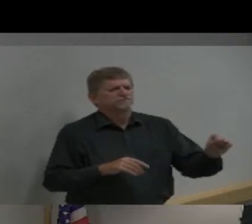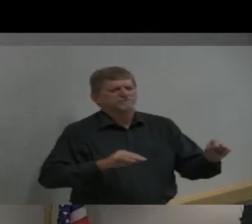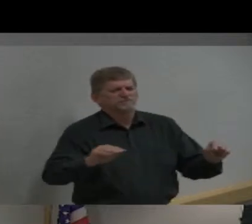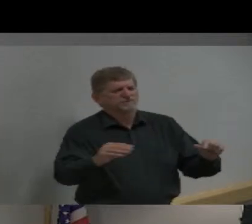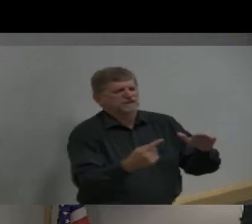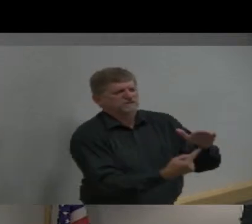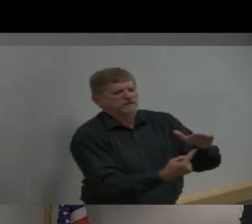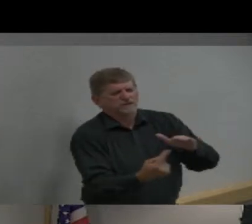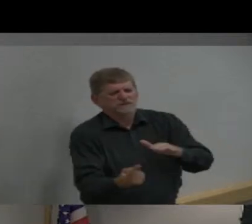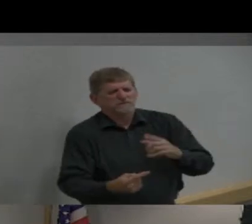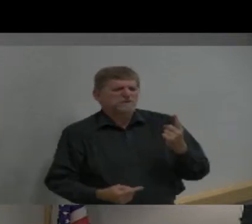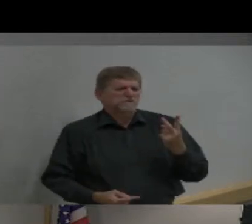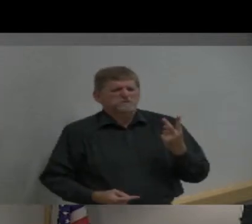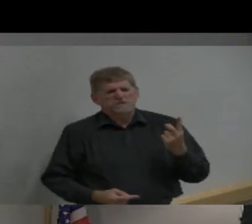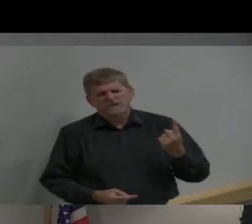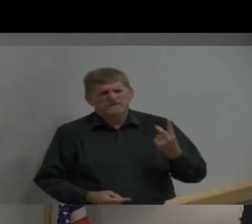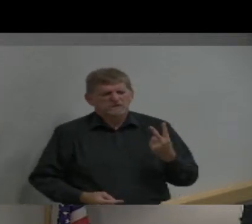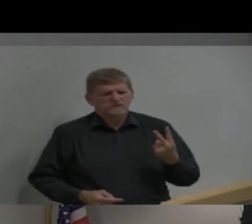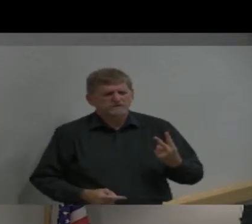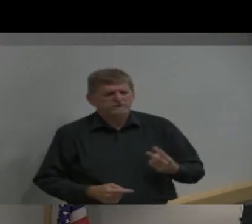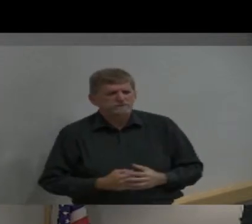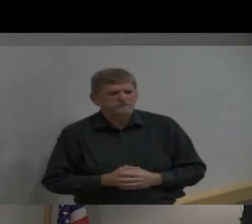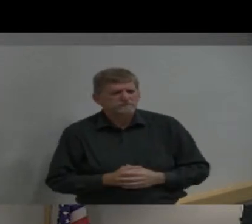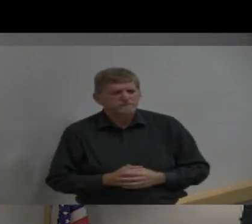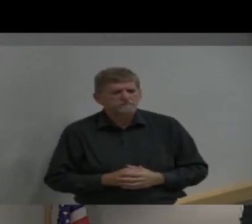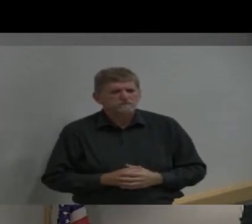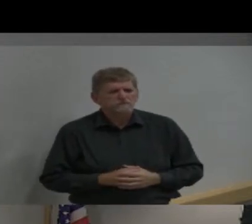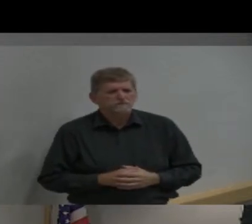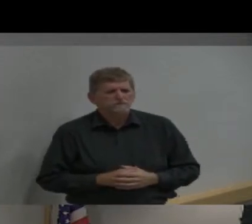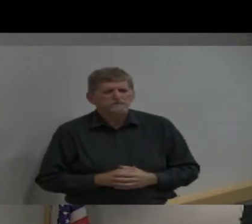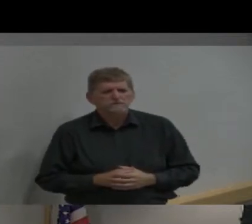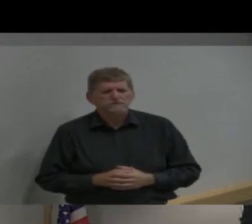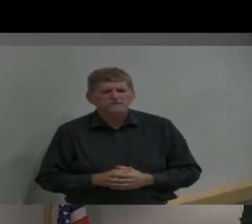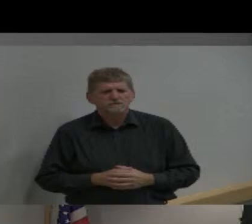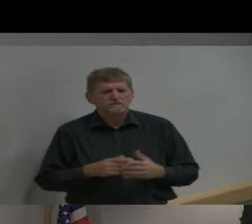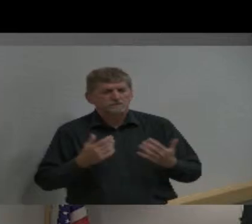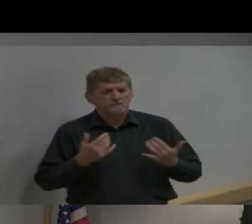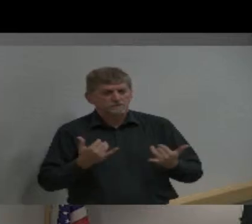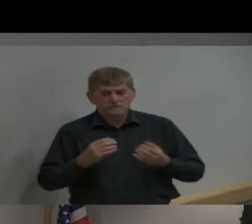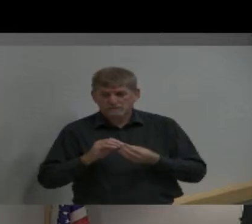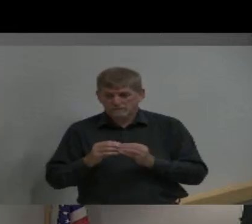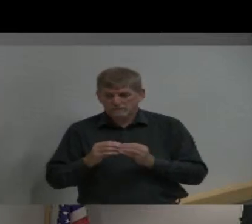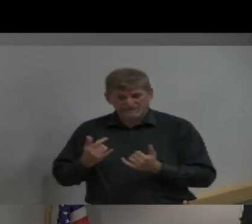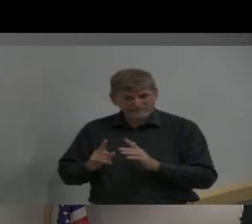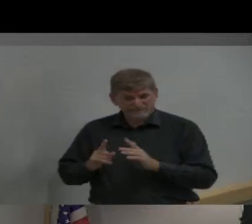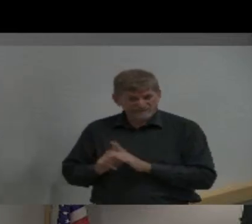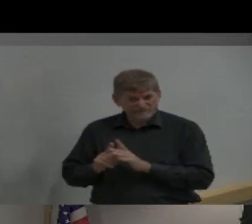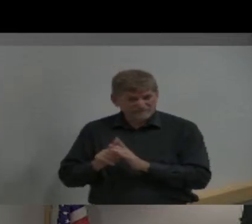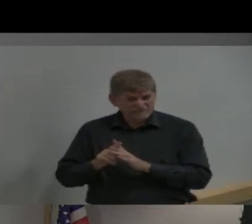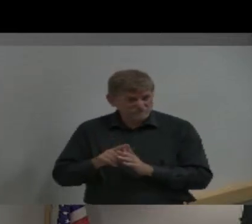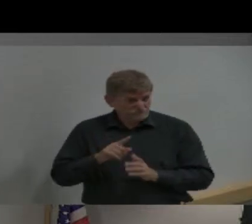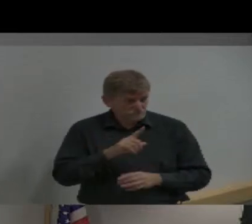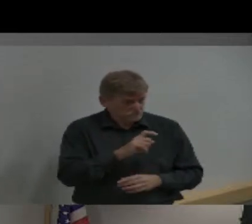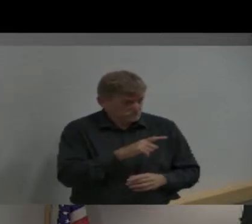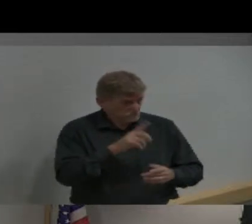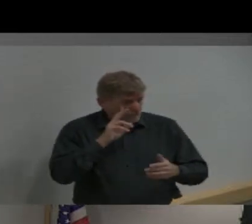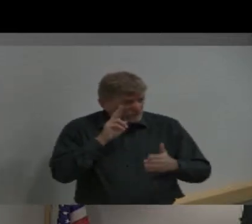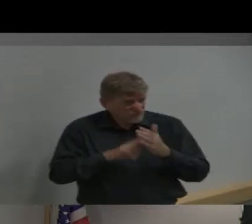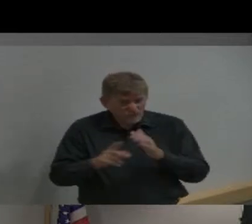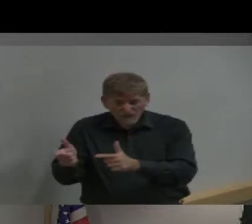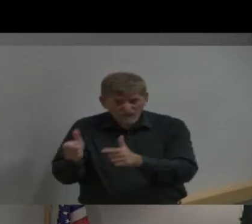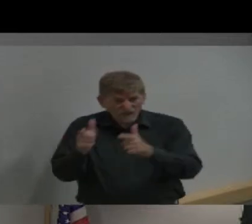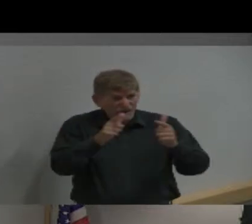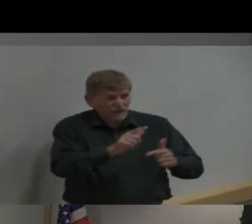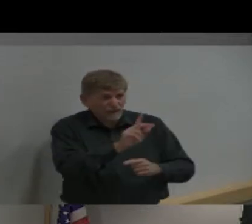Allie Kirkman with Journal and Courier. With the trends going in the wrong direction, do you anticipate that K through 12 schools need to switch back to remote